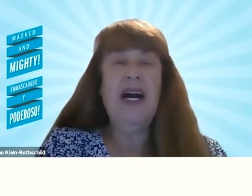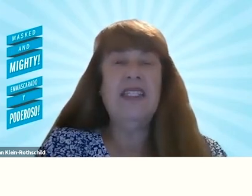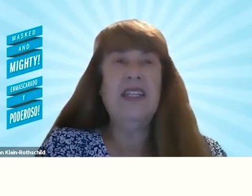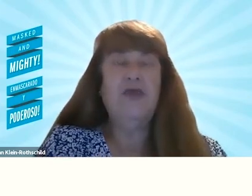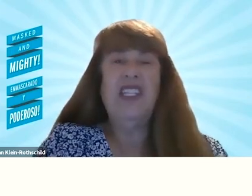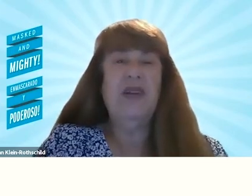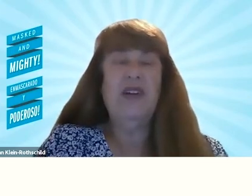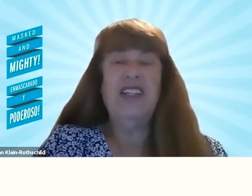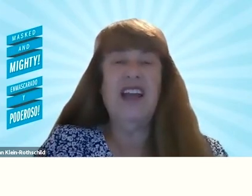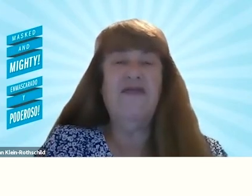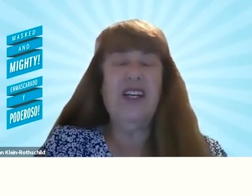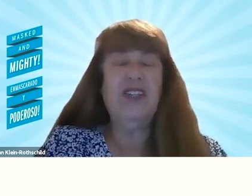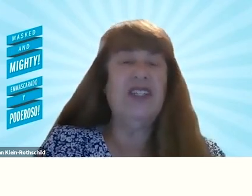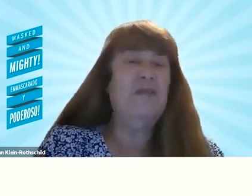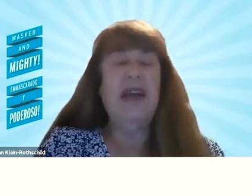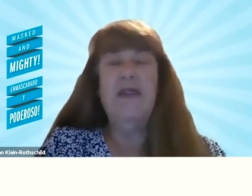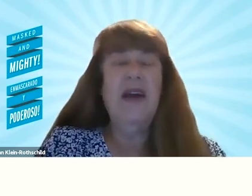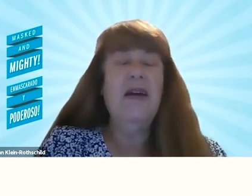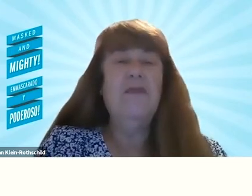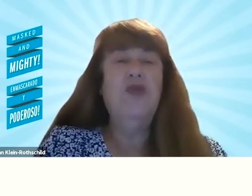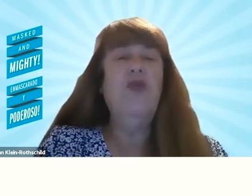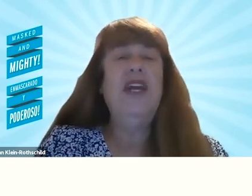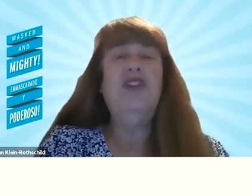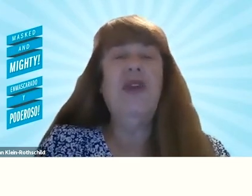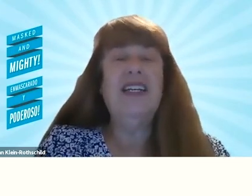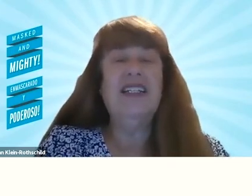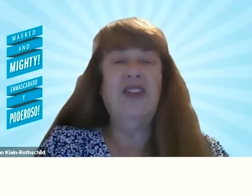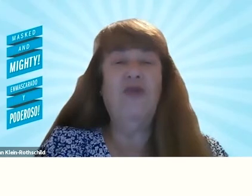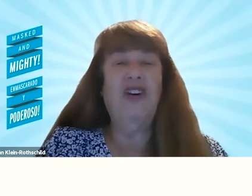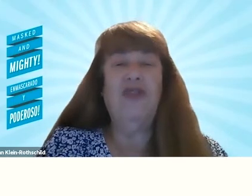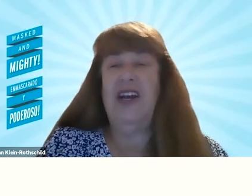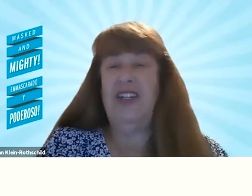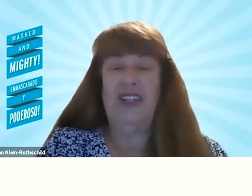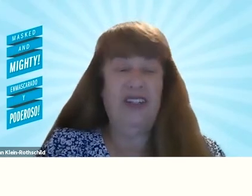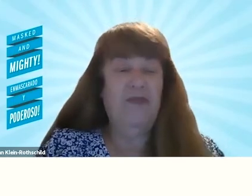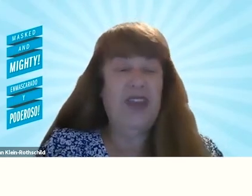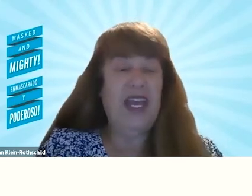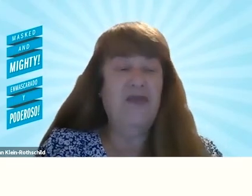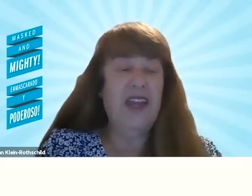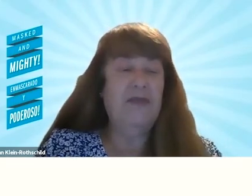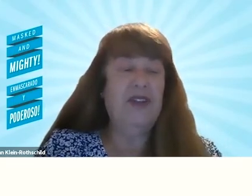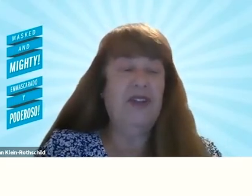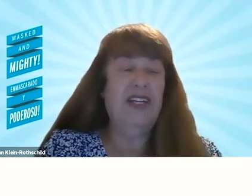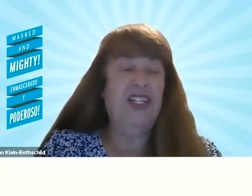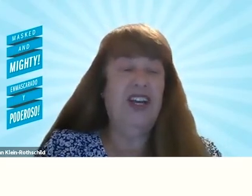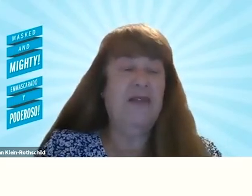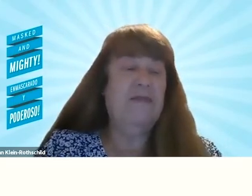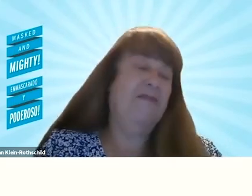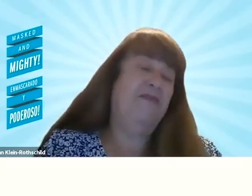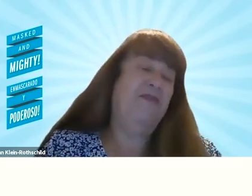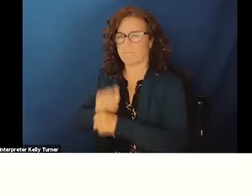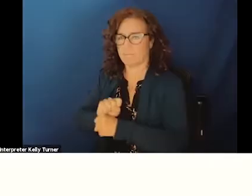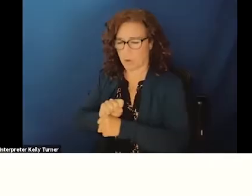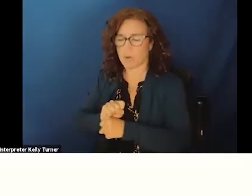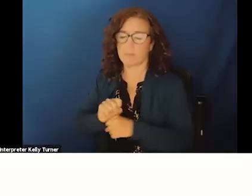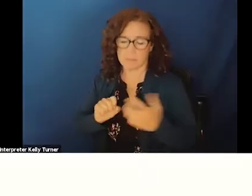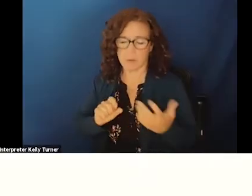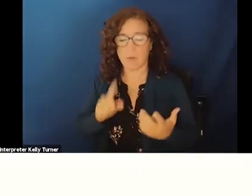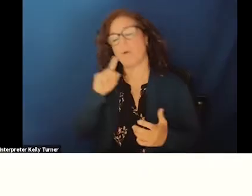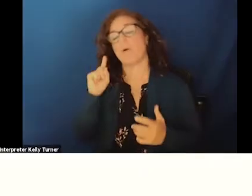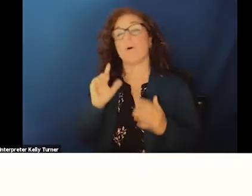pick up positives when someone's not infectious, it might redirect us in the wrong direction. So thank you for the opportunity, Chair.